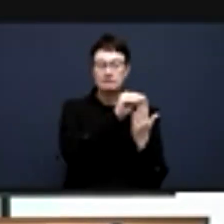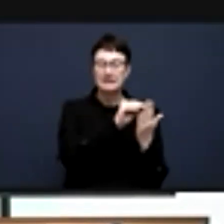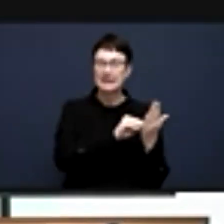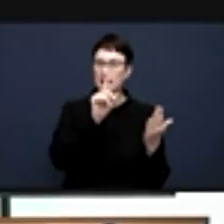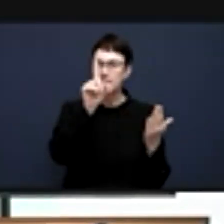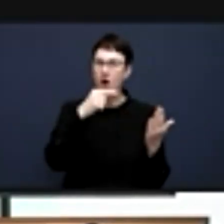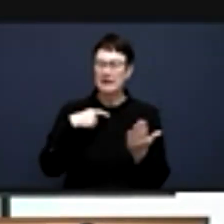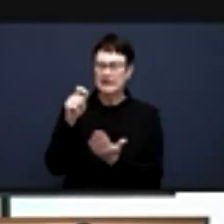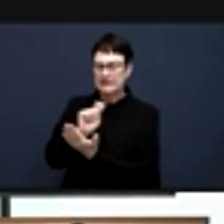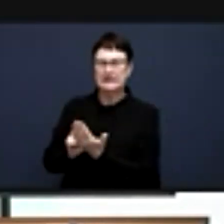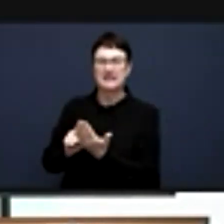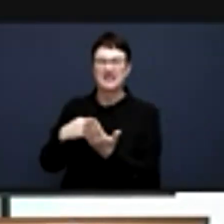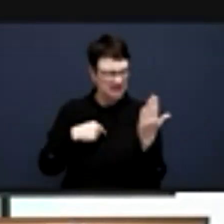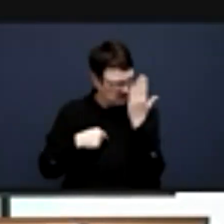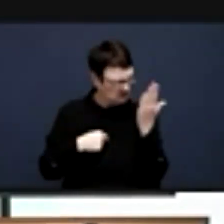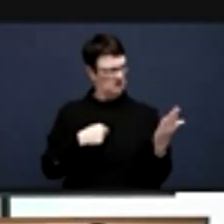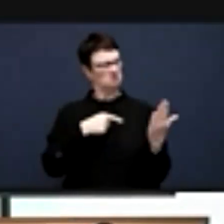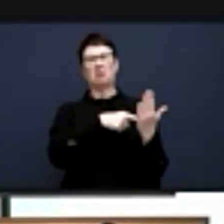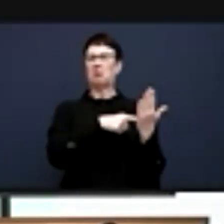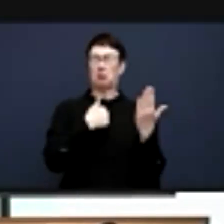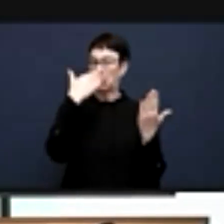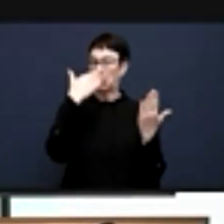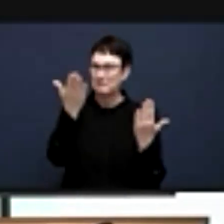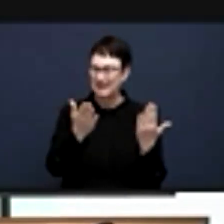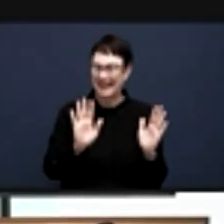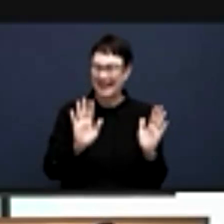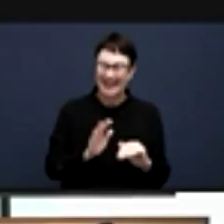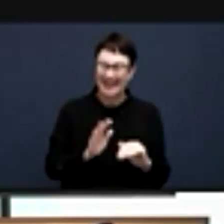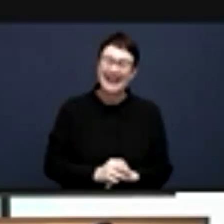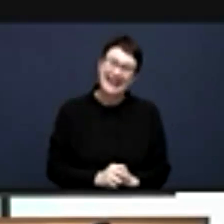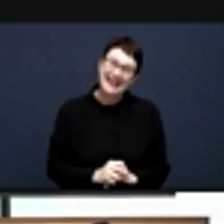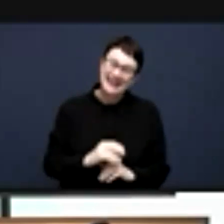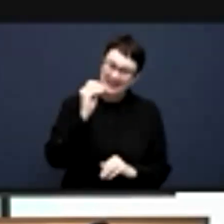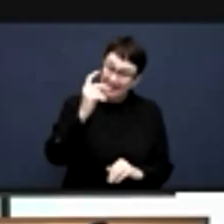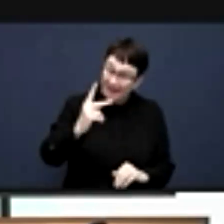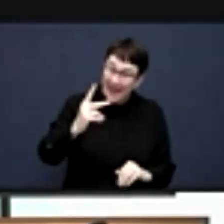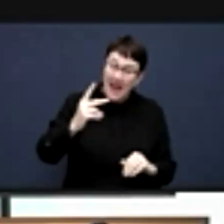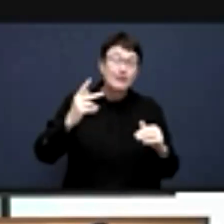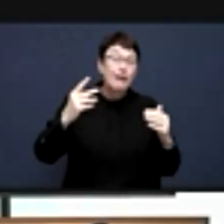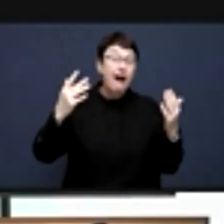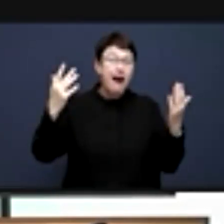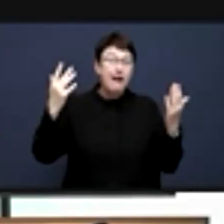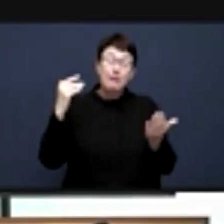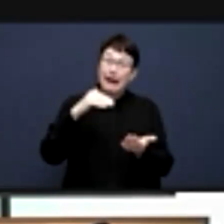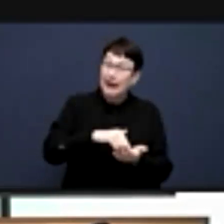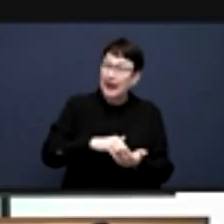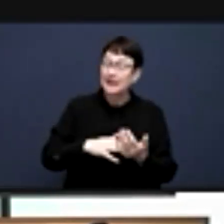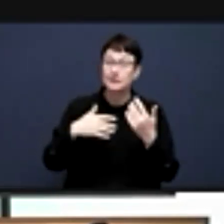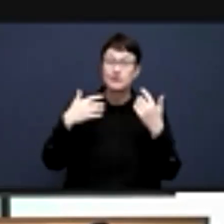So, that's the thing. Well, once again, thank you very much